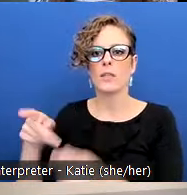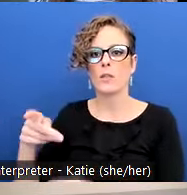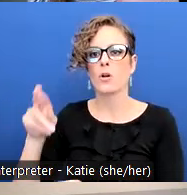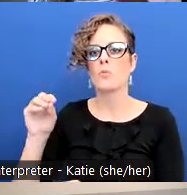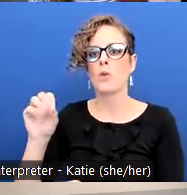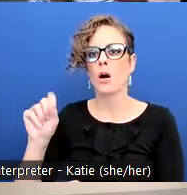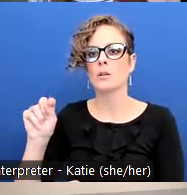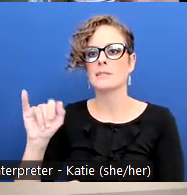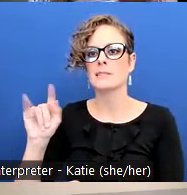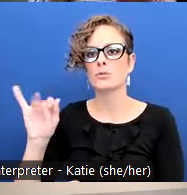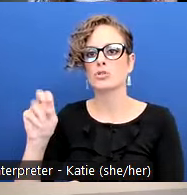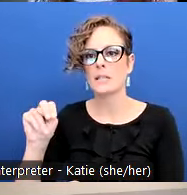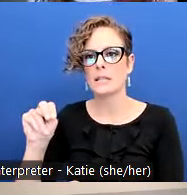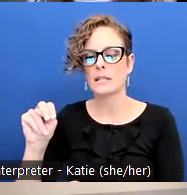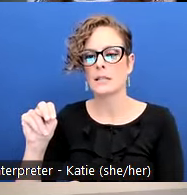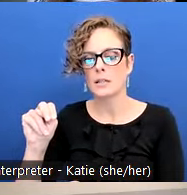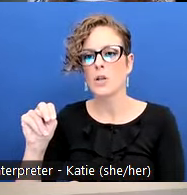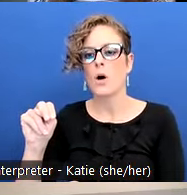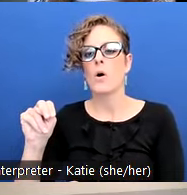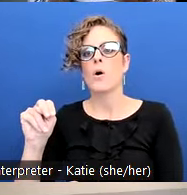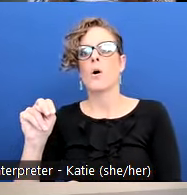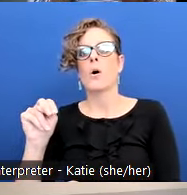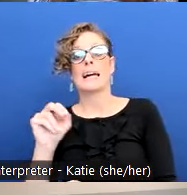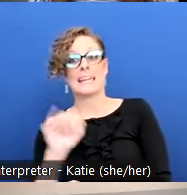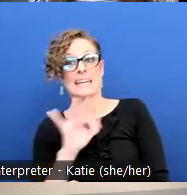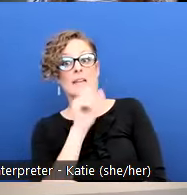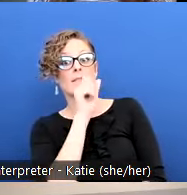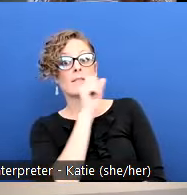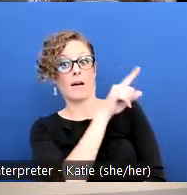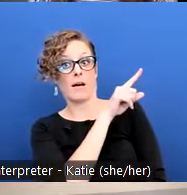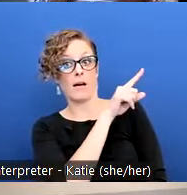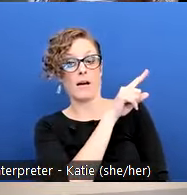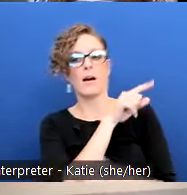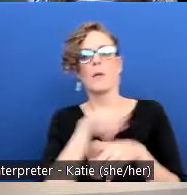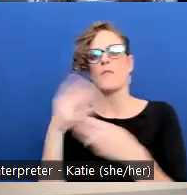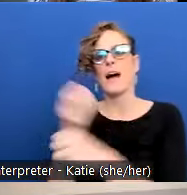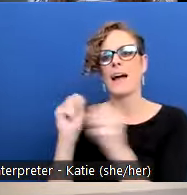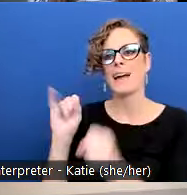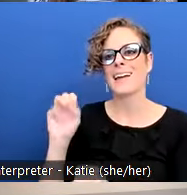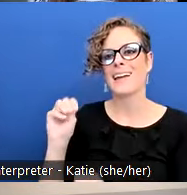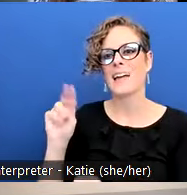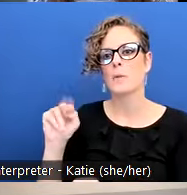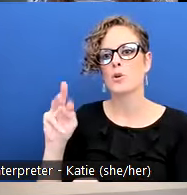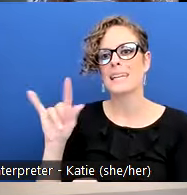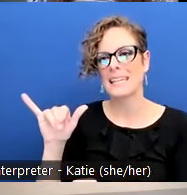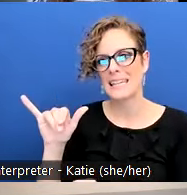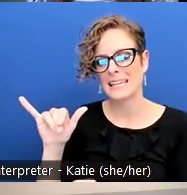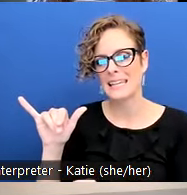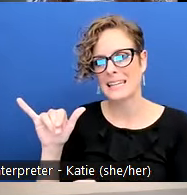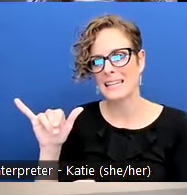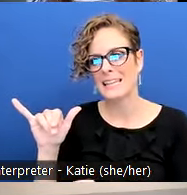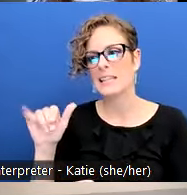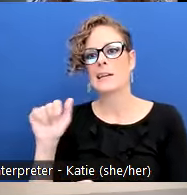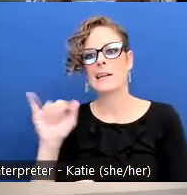prostitution charges to someone who is seeking help from law enforcement or the 911 system or a medical provider.